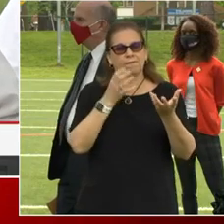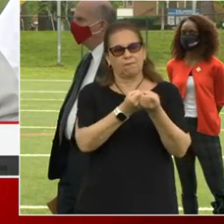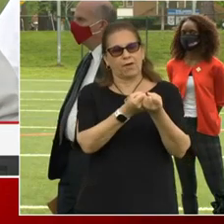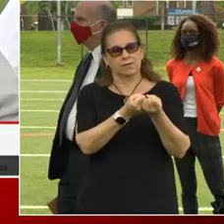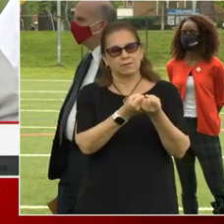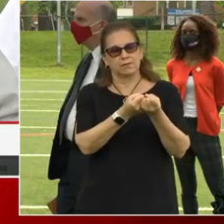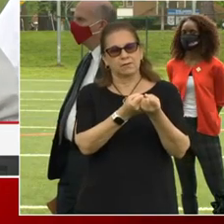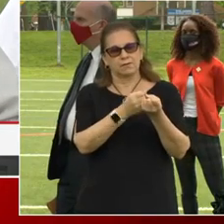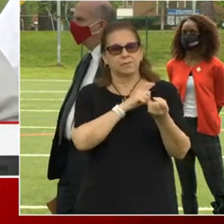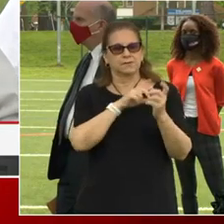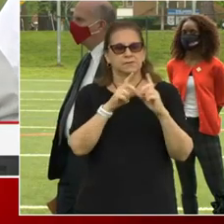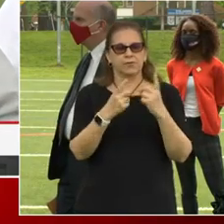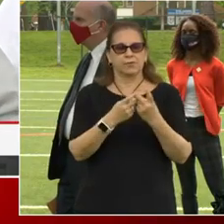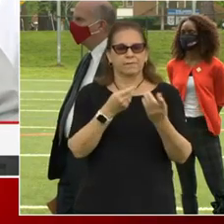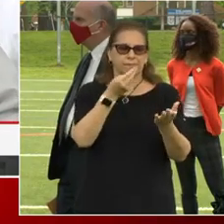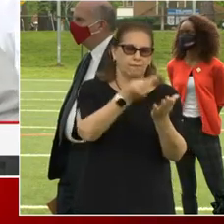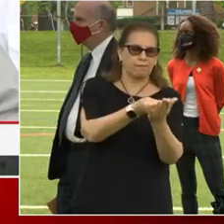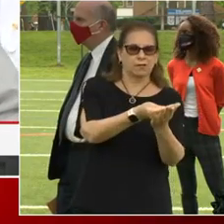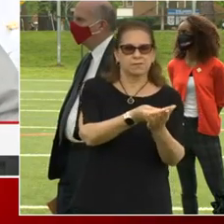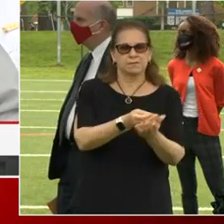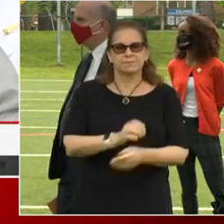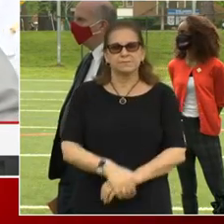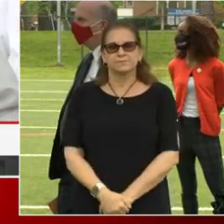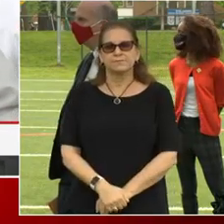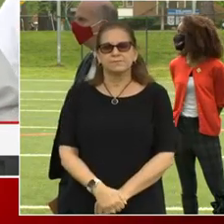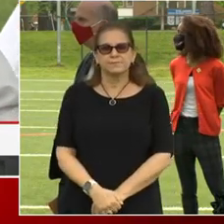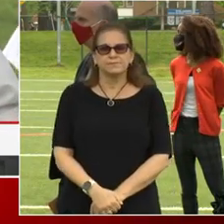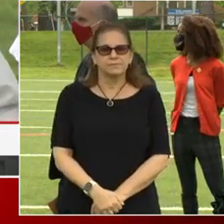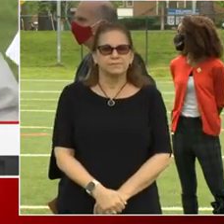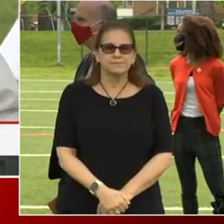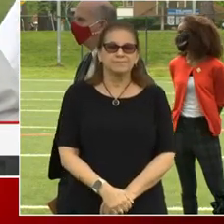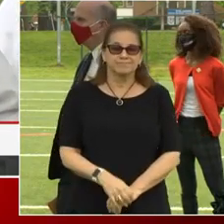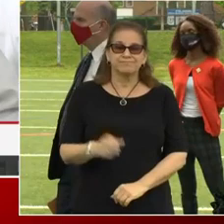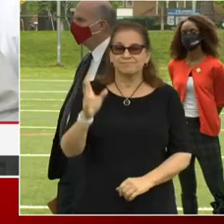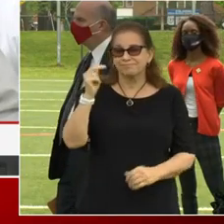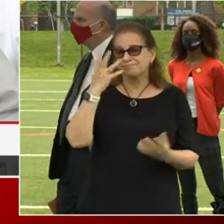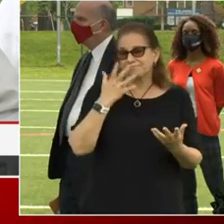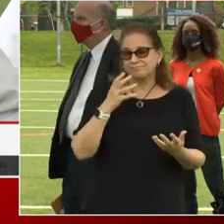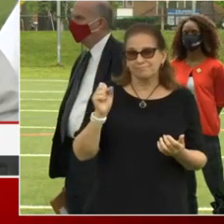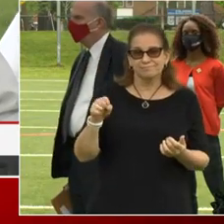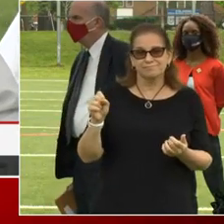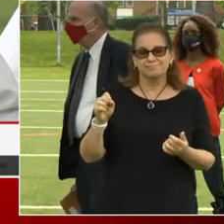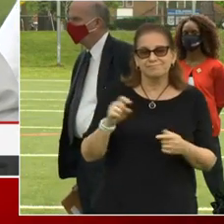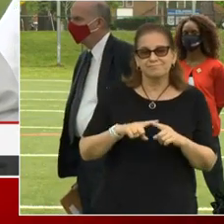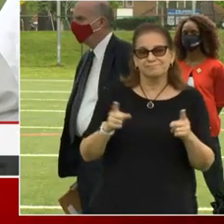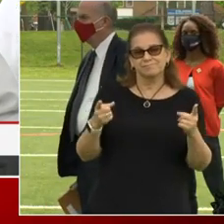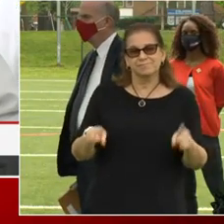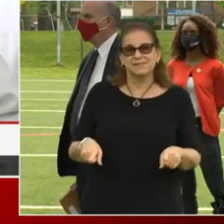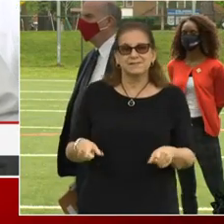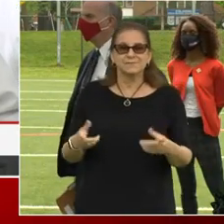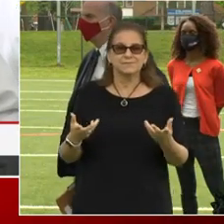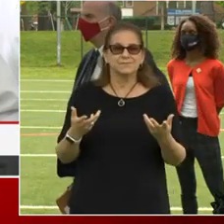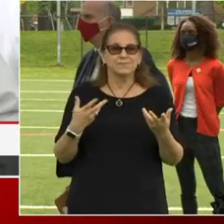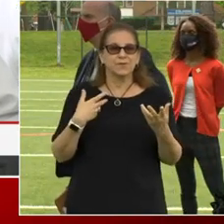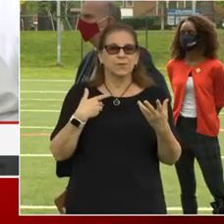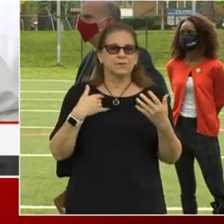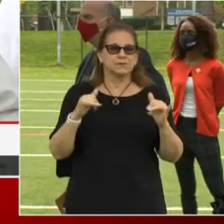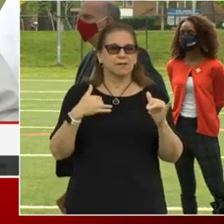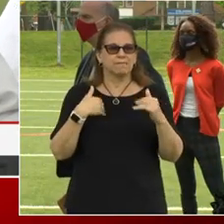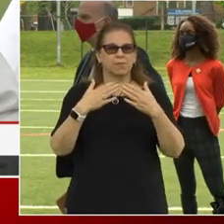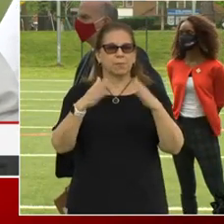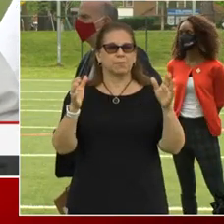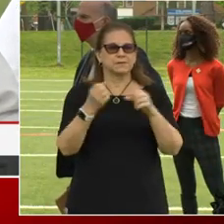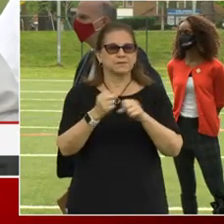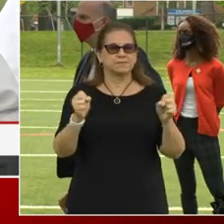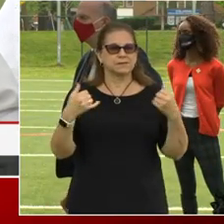hiring, etc. That it didn't turn out that way, unfortunately. But nevertheless, we still have a public safety